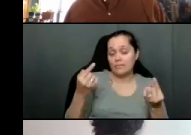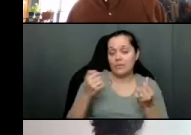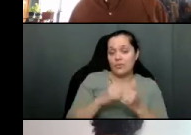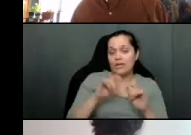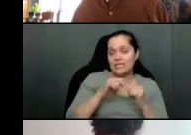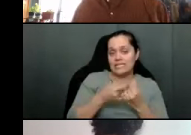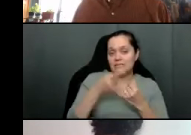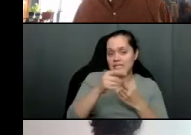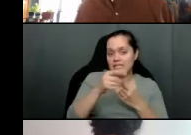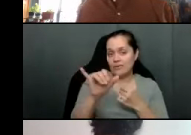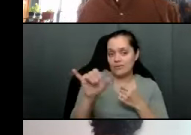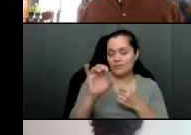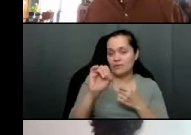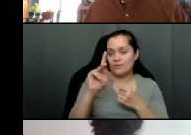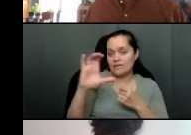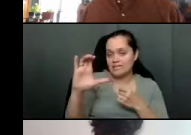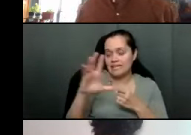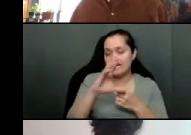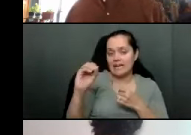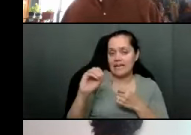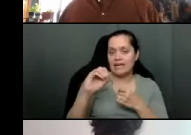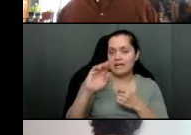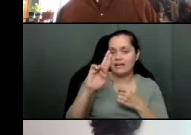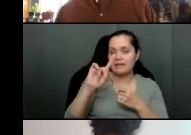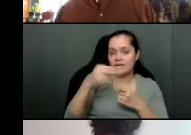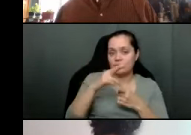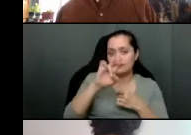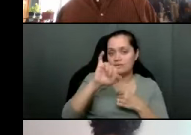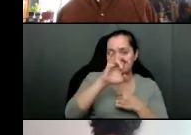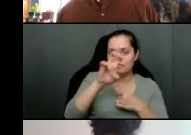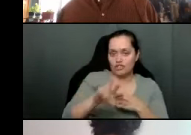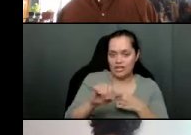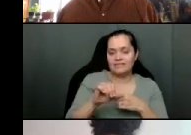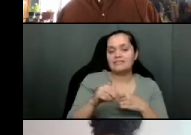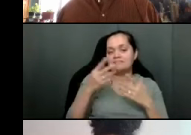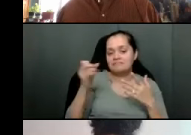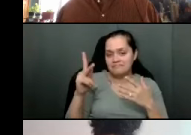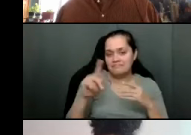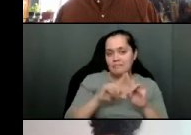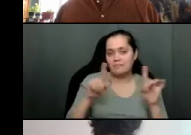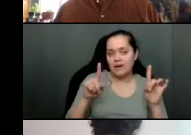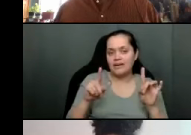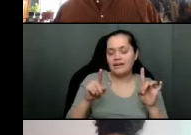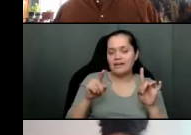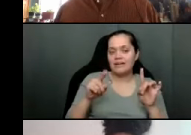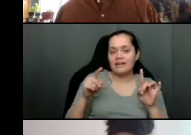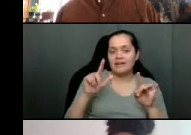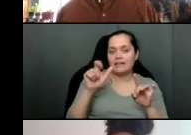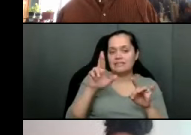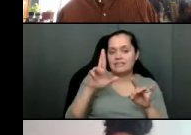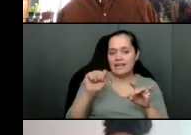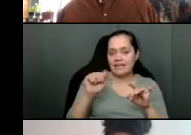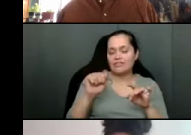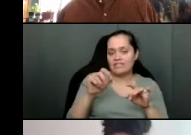teams there, the OKC team and the Utah Jazz team. Okay, But it's the Lakers who